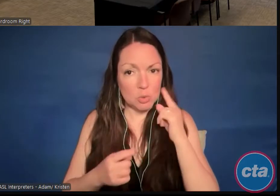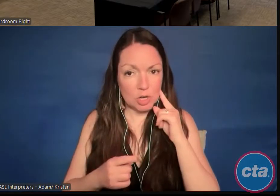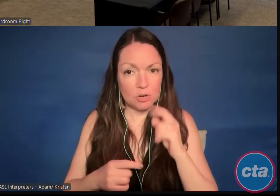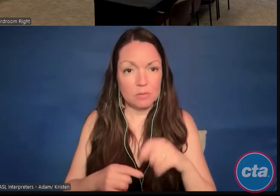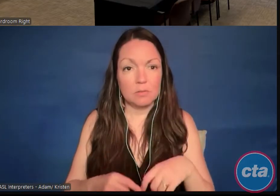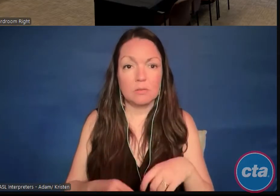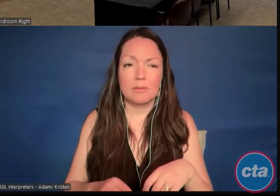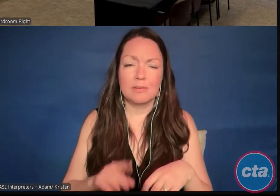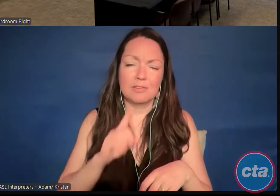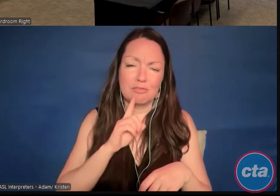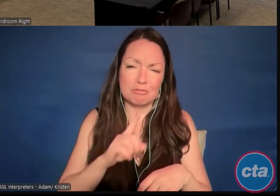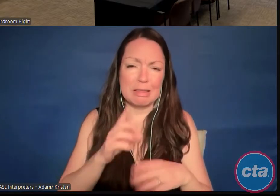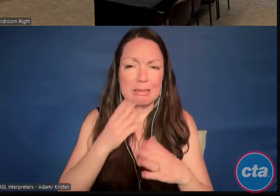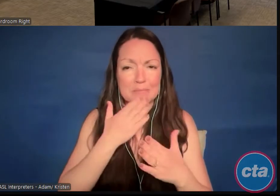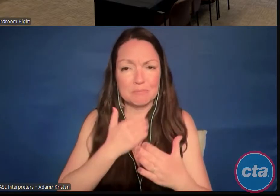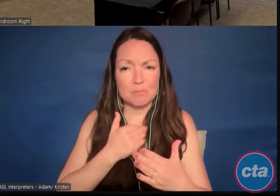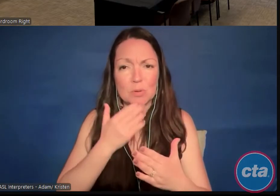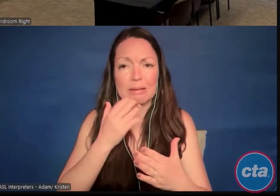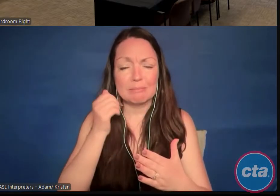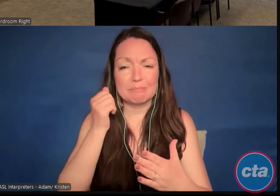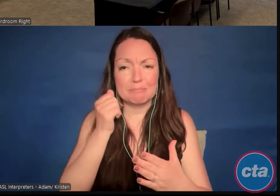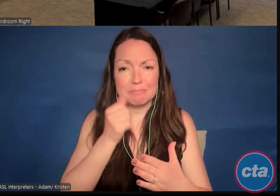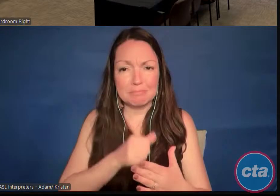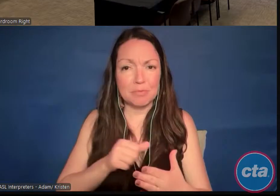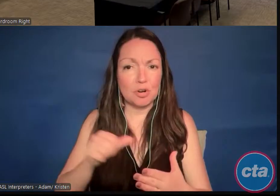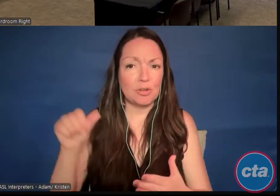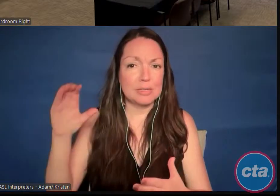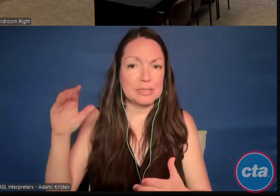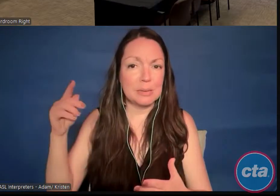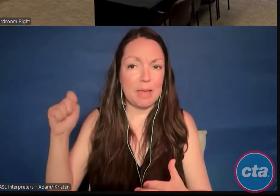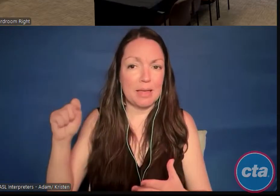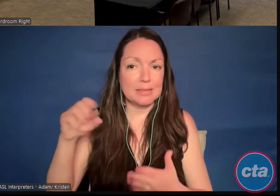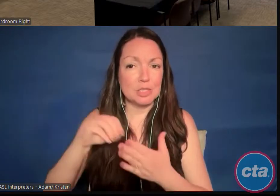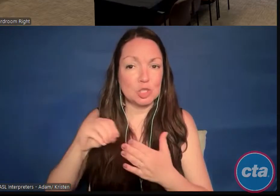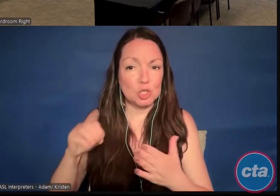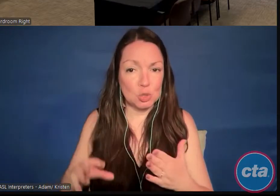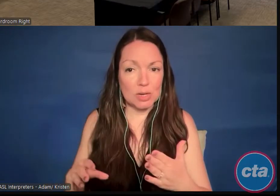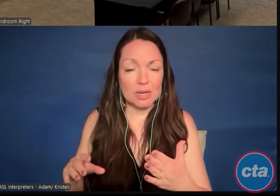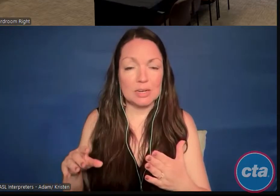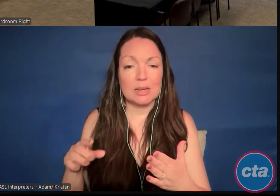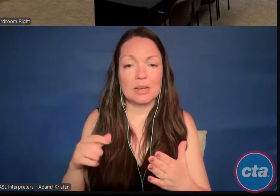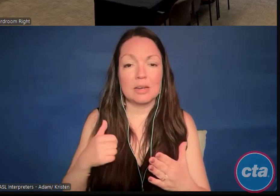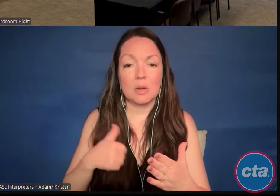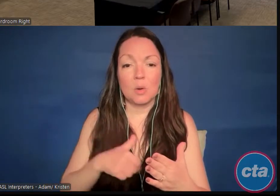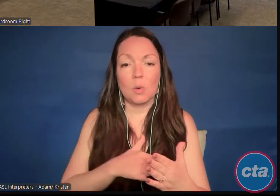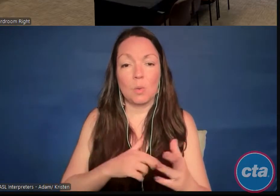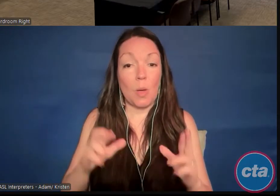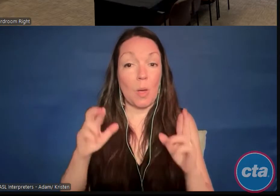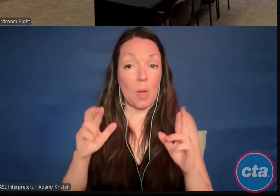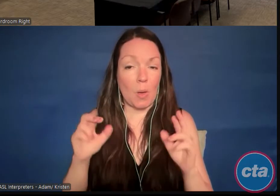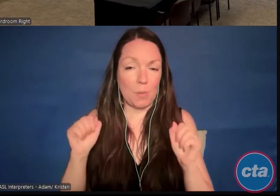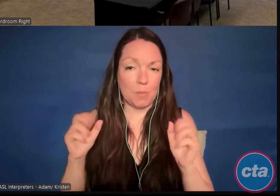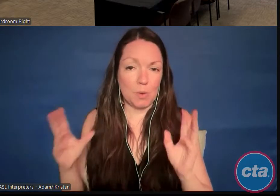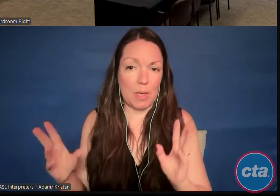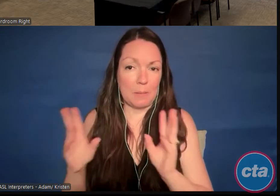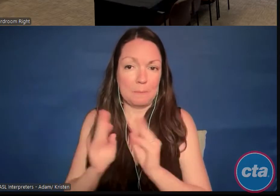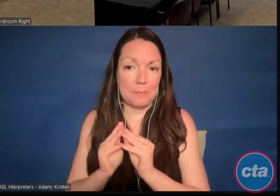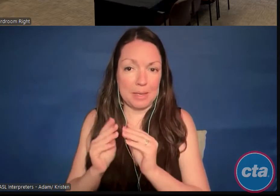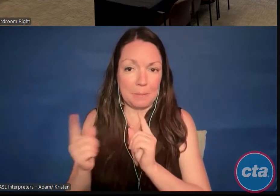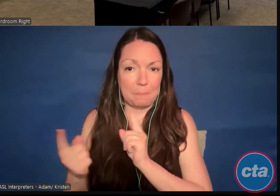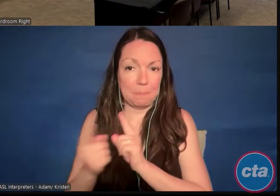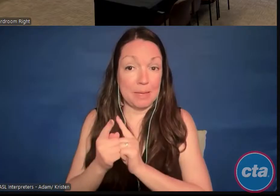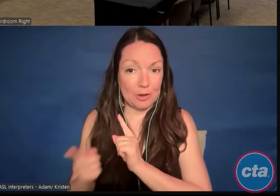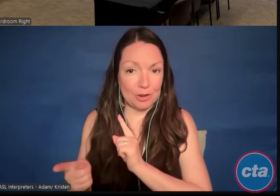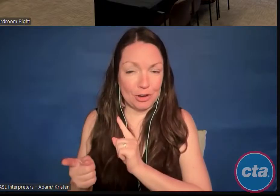really, really delightful. She's a CPS student. And our hope is that we'll be able to meet her in the near